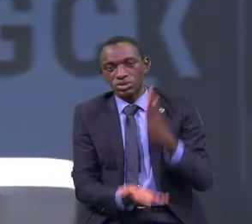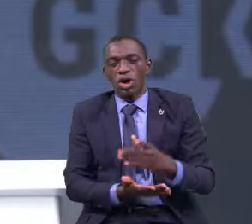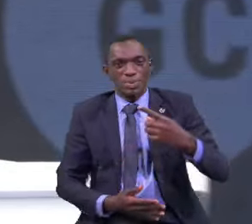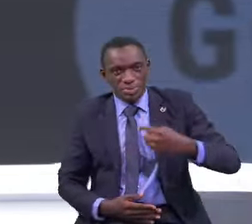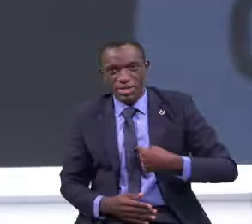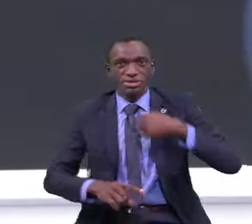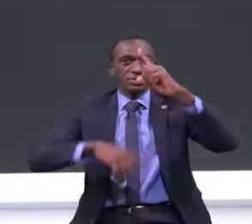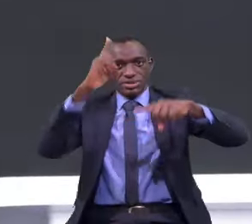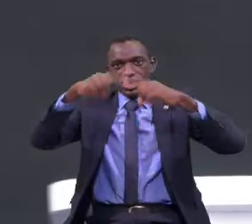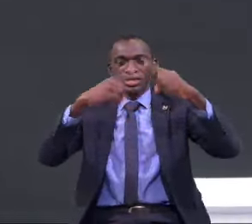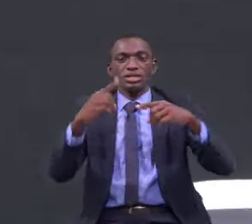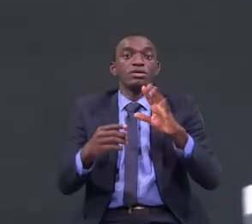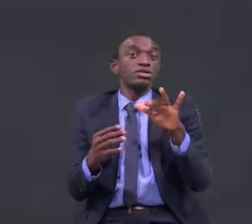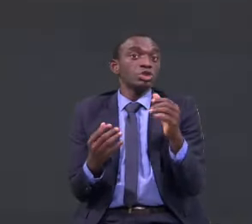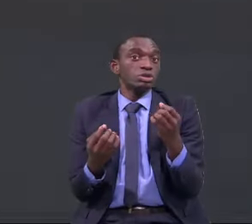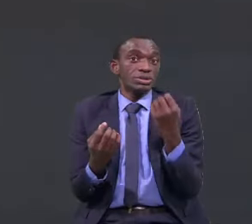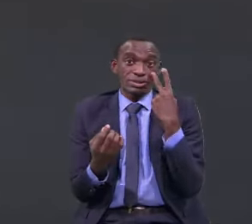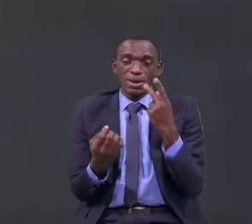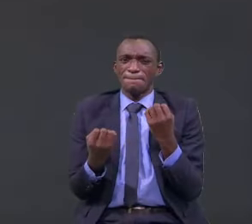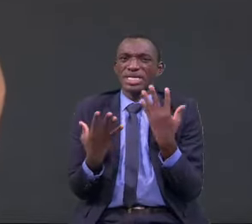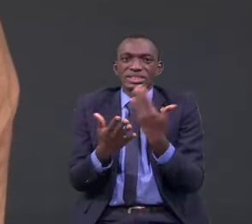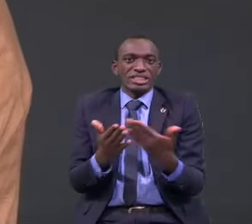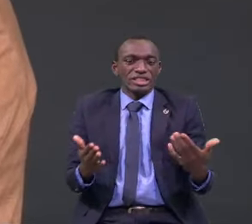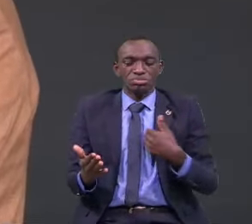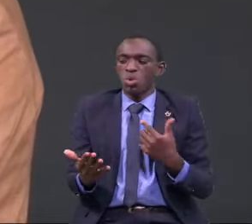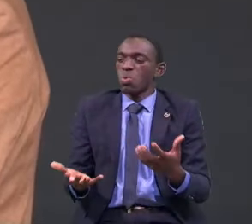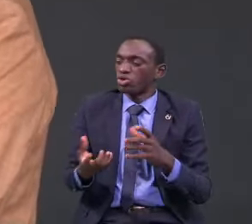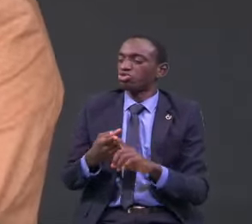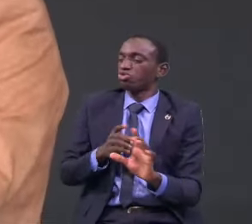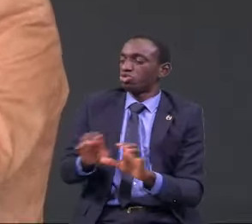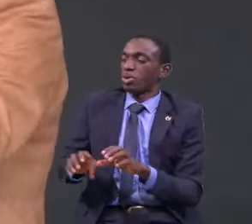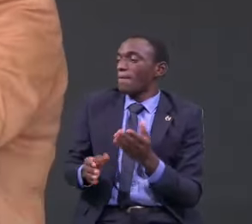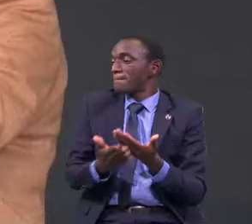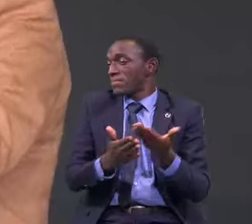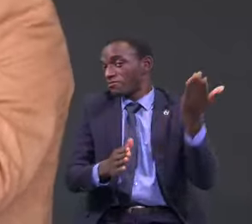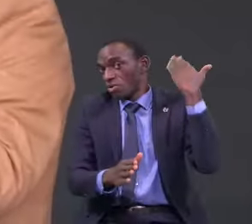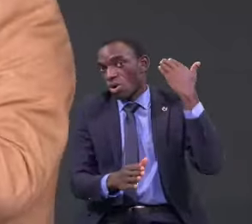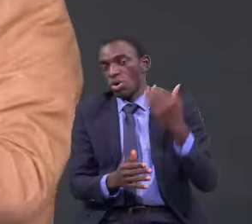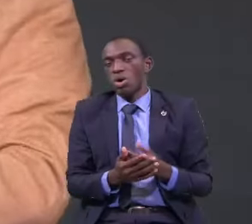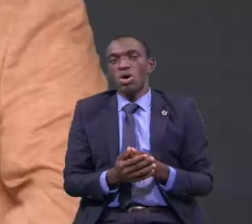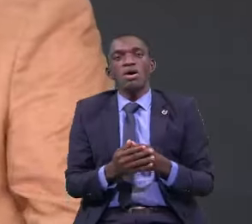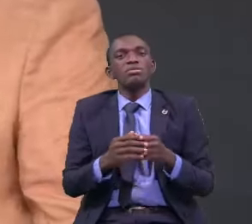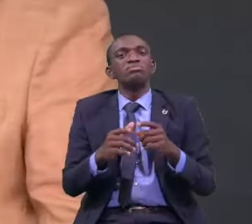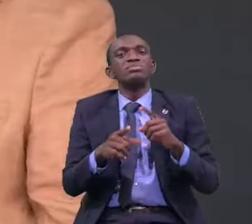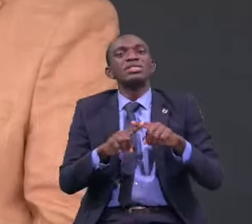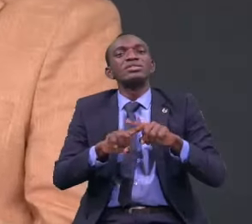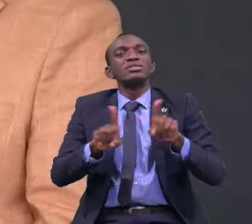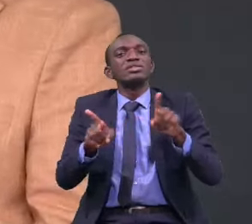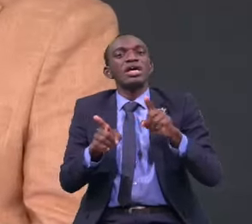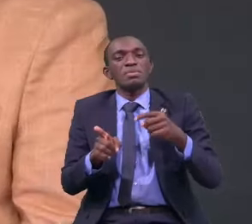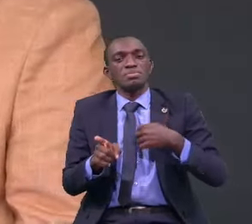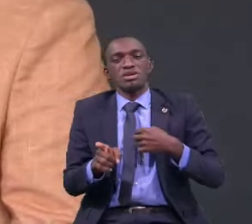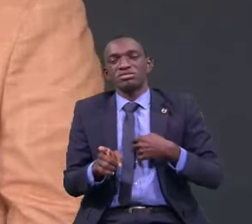There are many good things I wanted to do in the past. And then I allowed